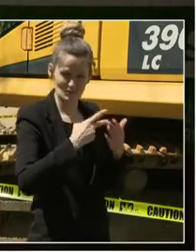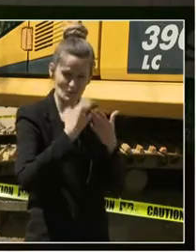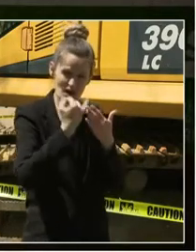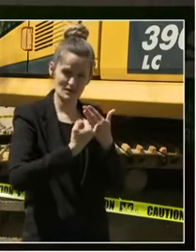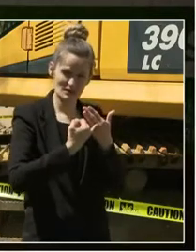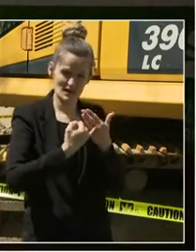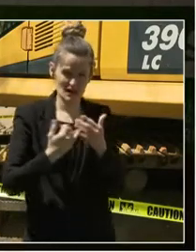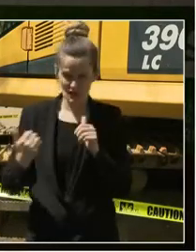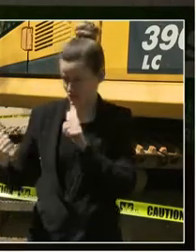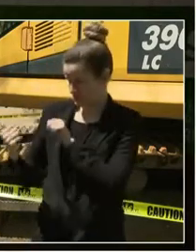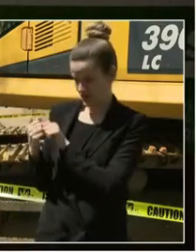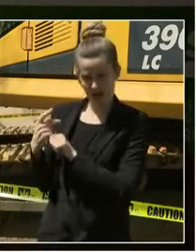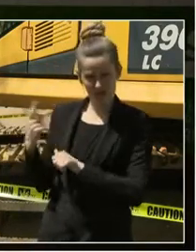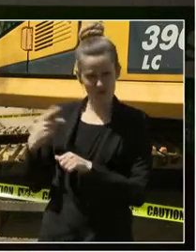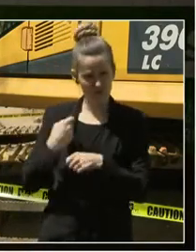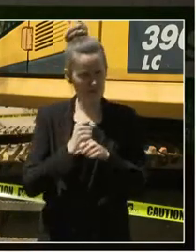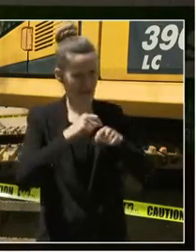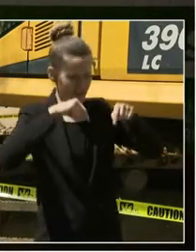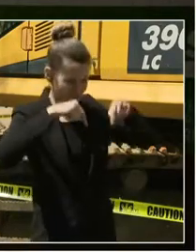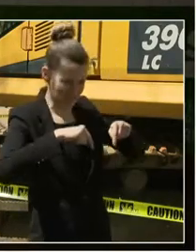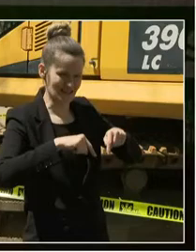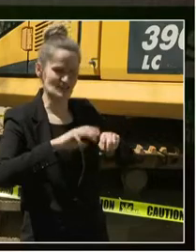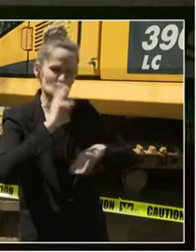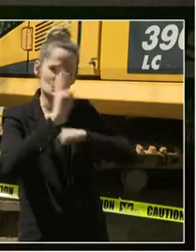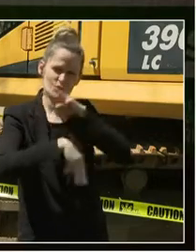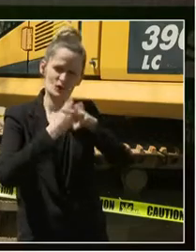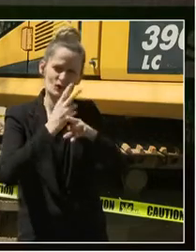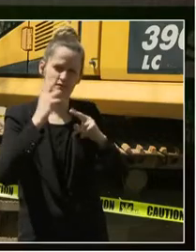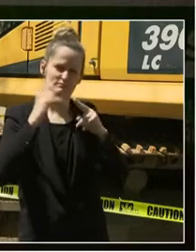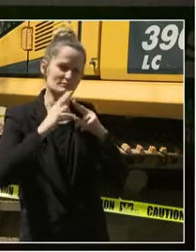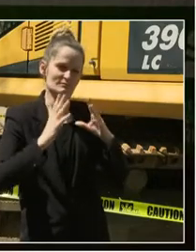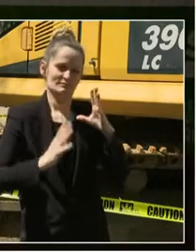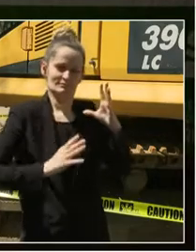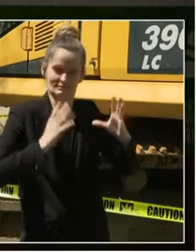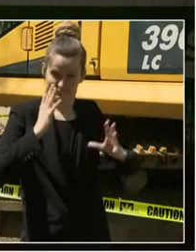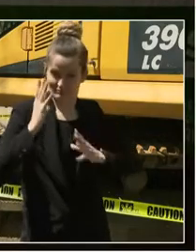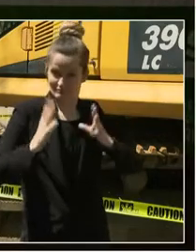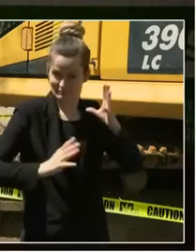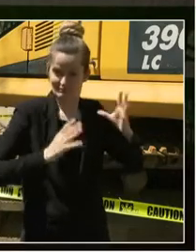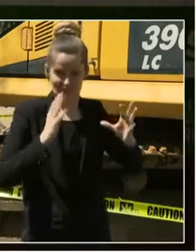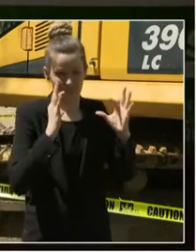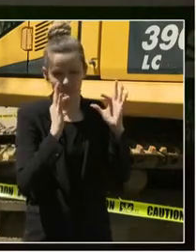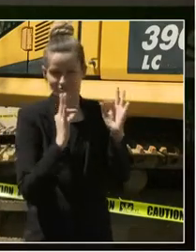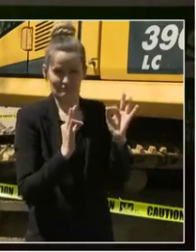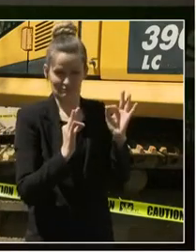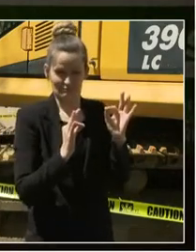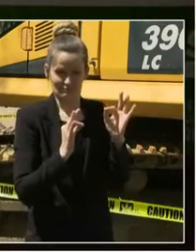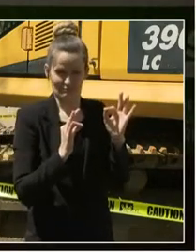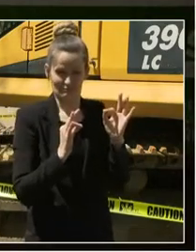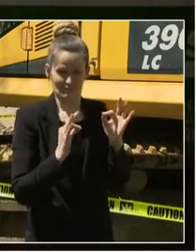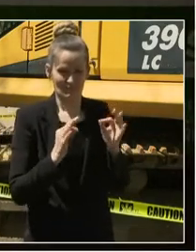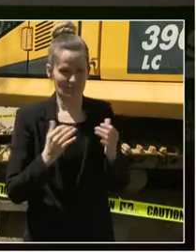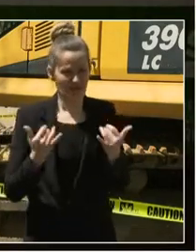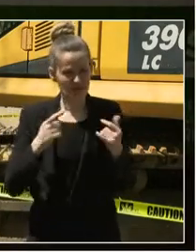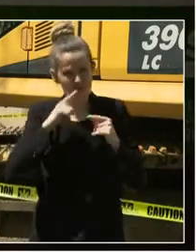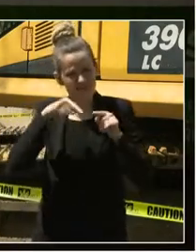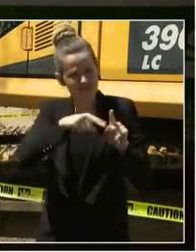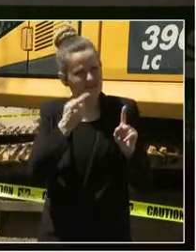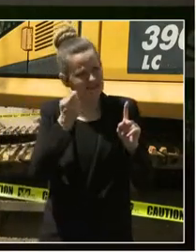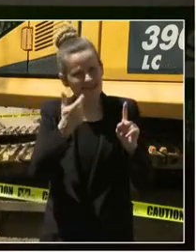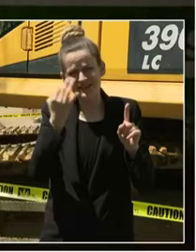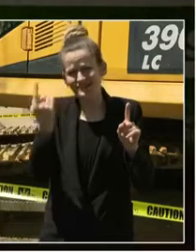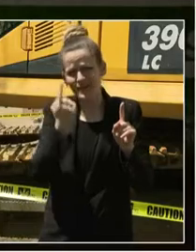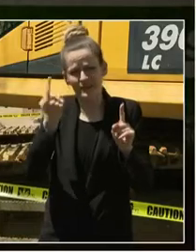world-class facility. And I say there's something here for all because that is what this Therapeutic Center, Recreation Center has